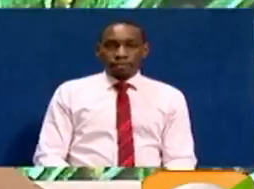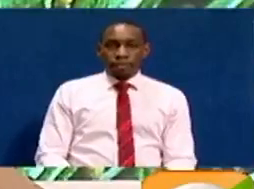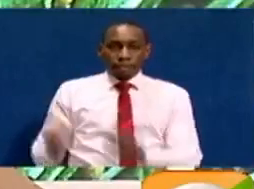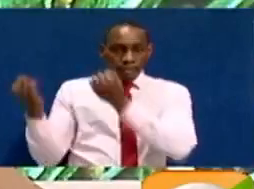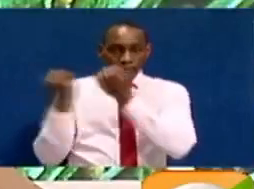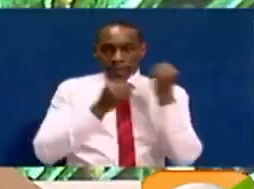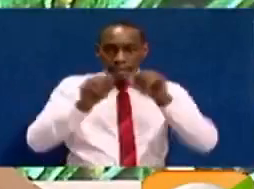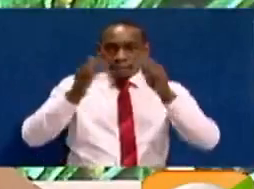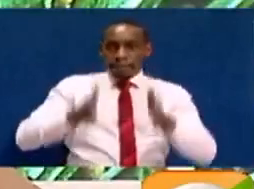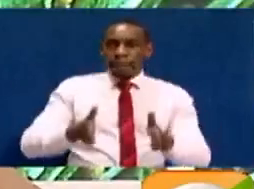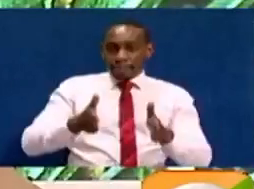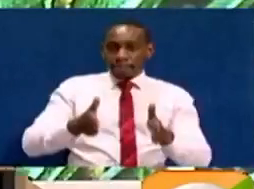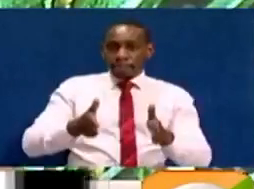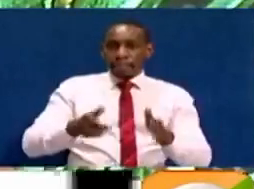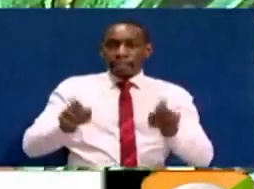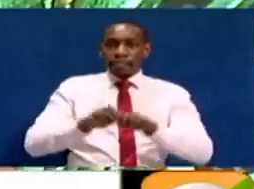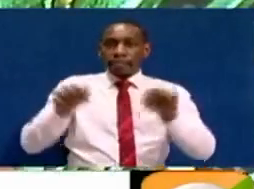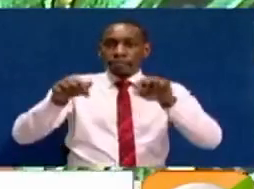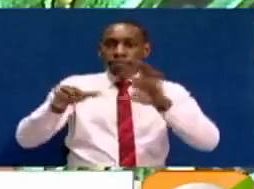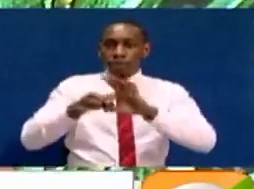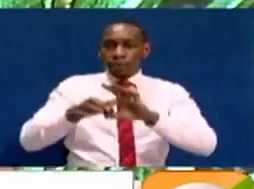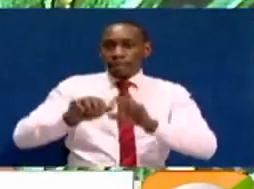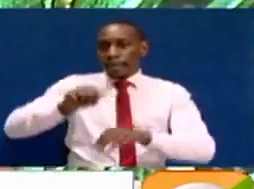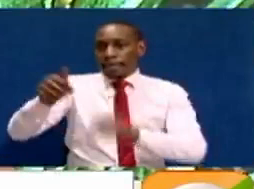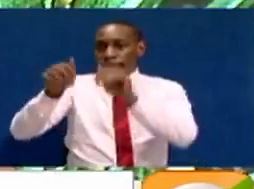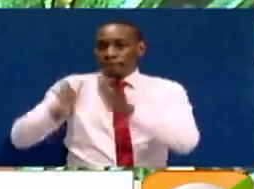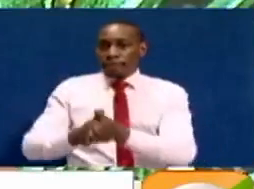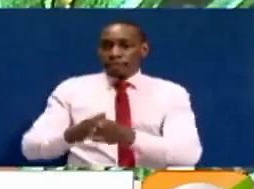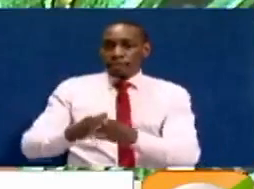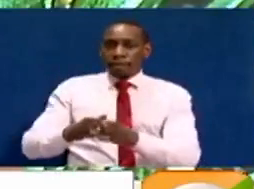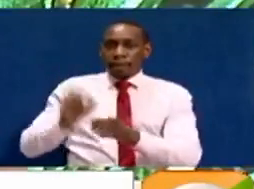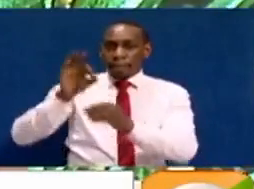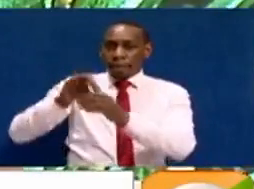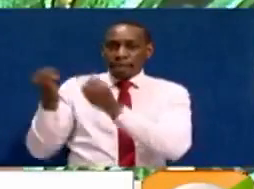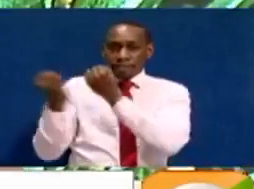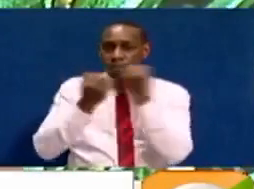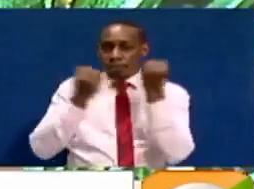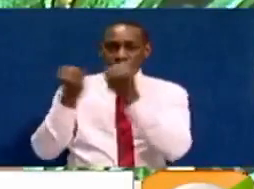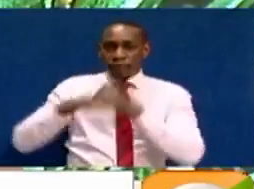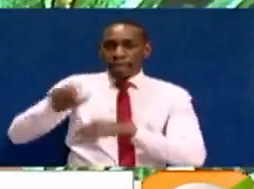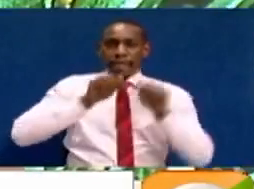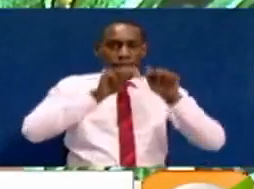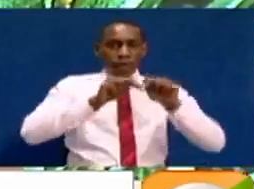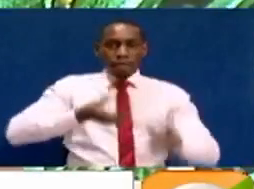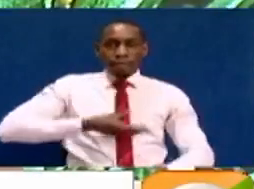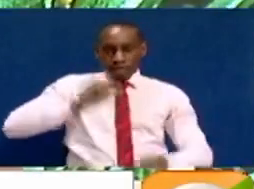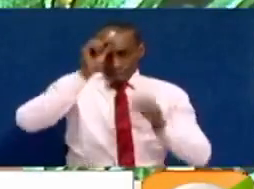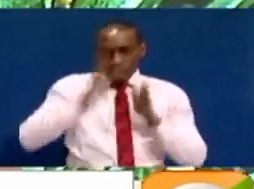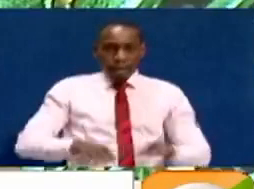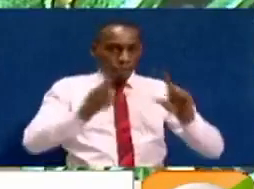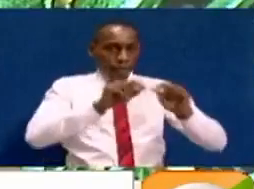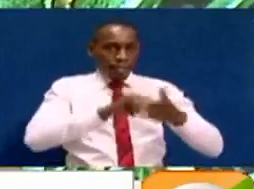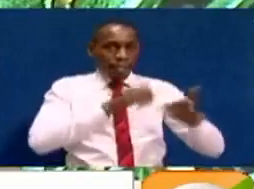Cane farmers from the Nyando Sugar Belt have today joined their counterparts in the sugar growing zones, condemning the Council of Governors for